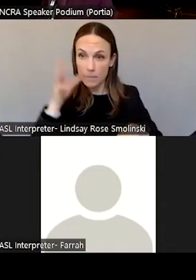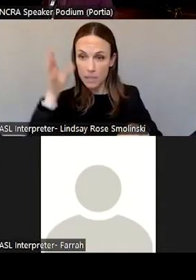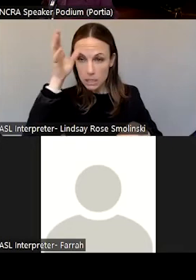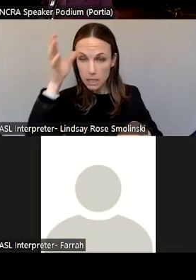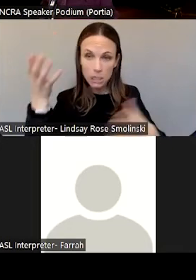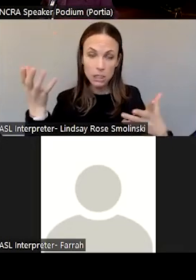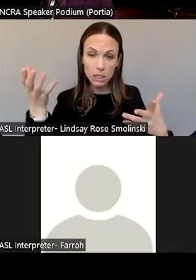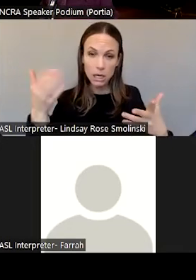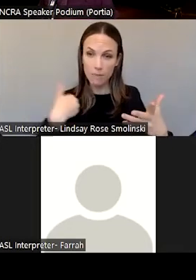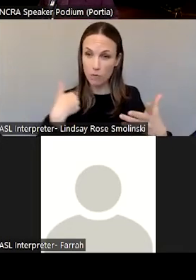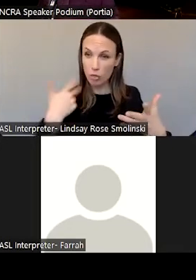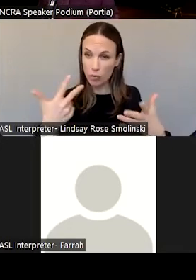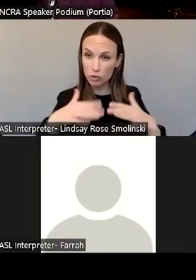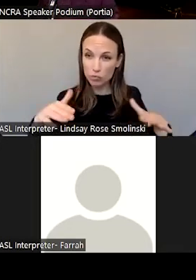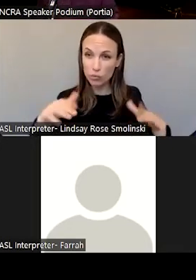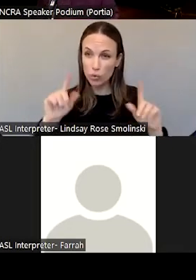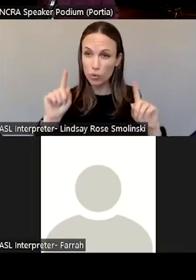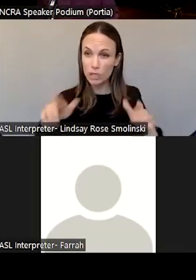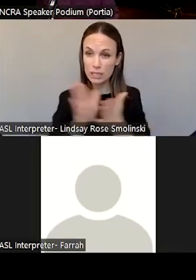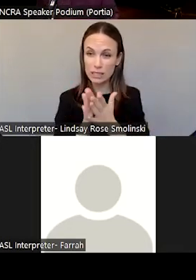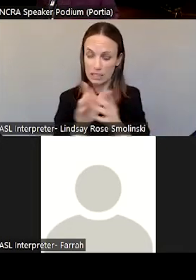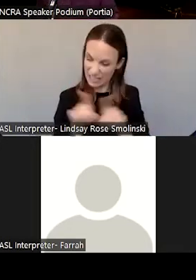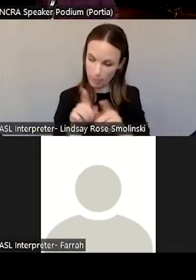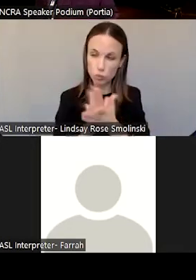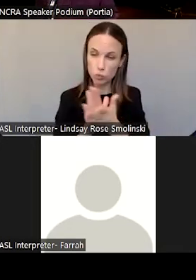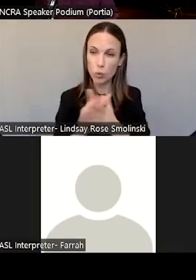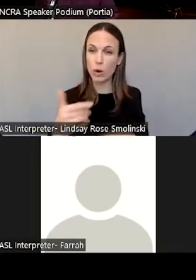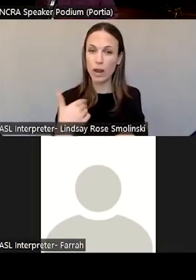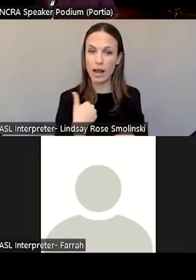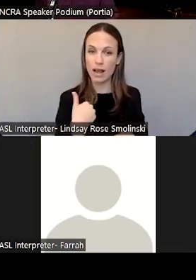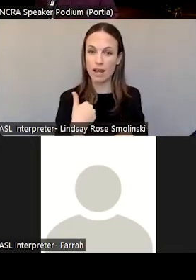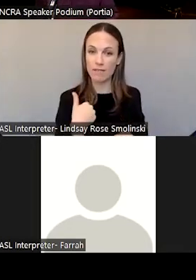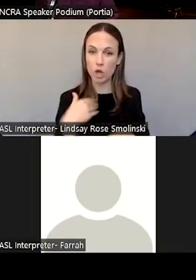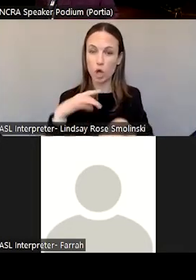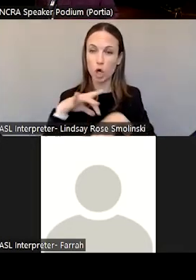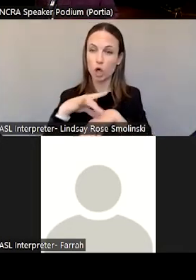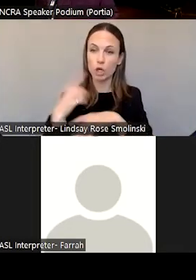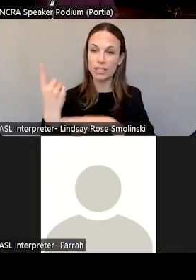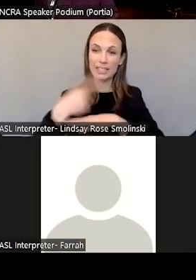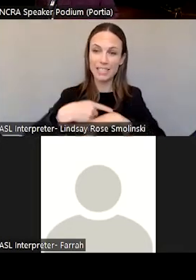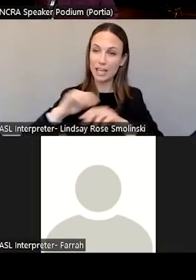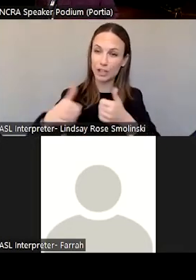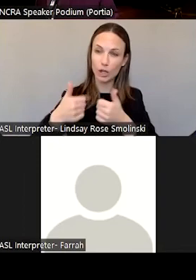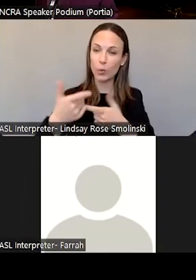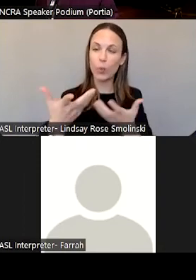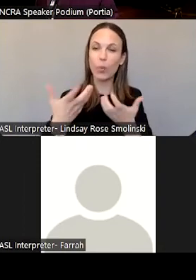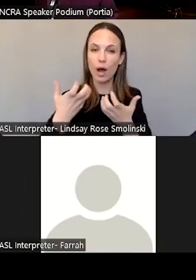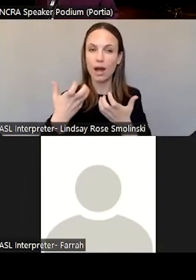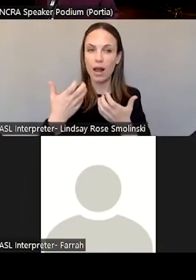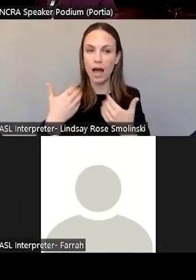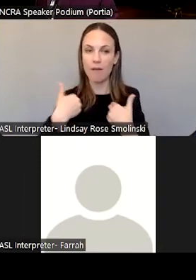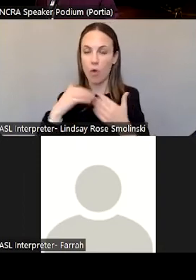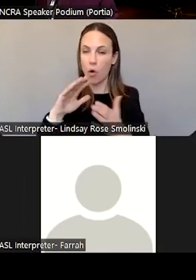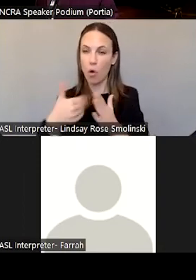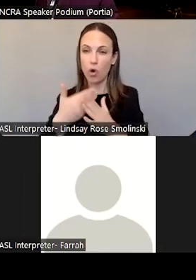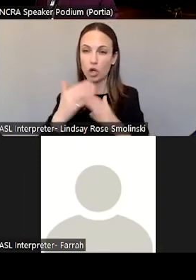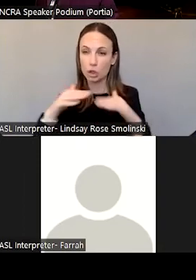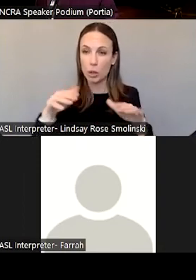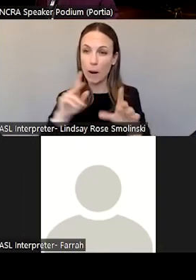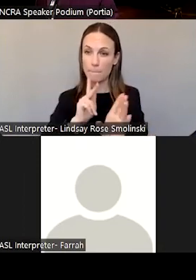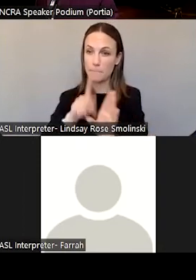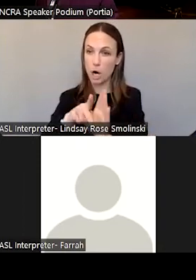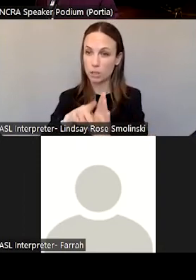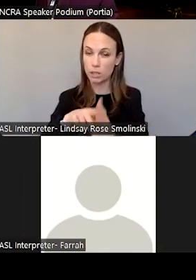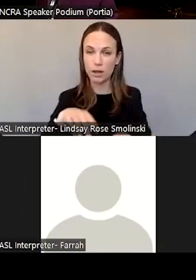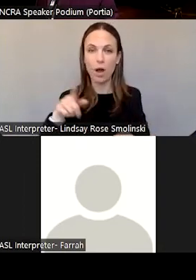have 3 children going to the same school and you have an Earth Day challenge that you want to have all your children participate